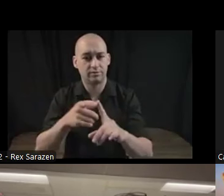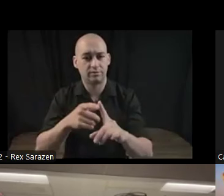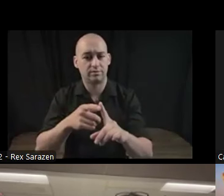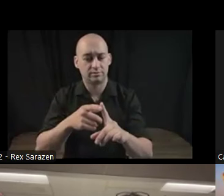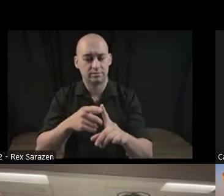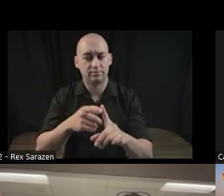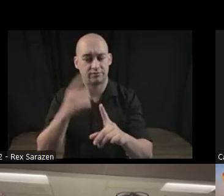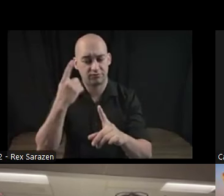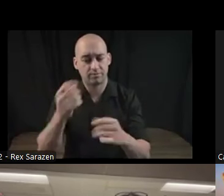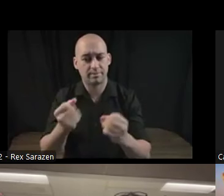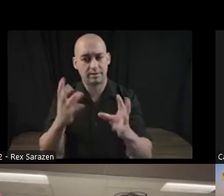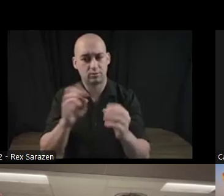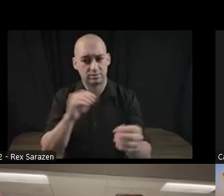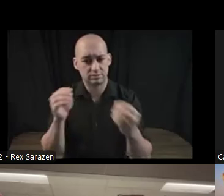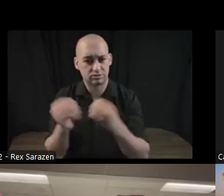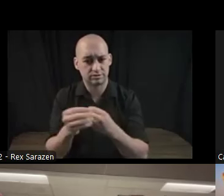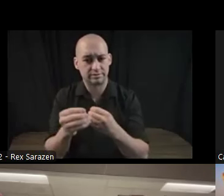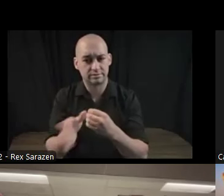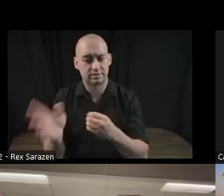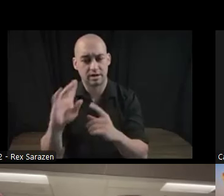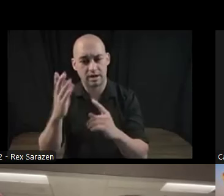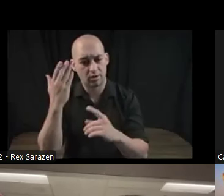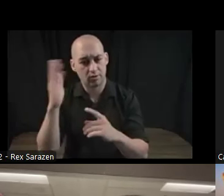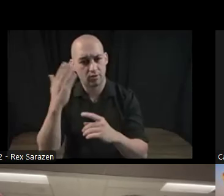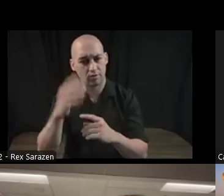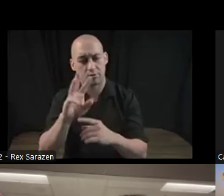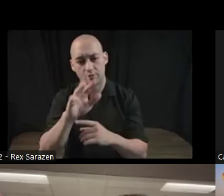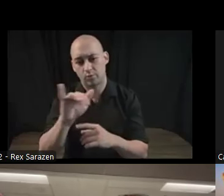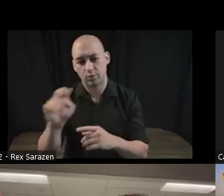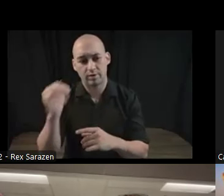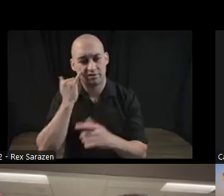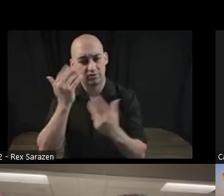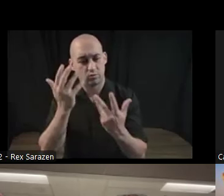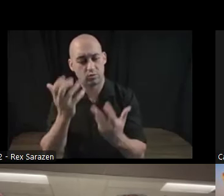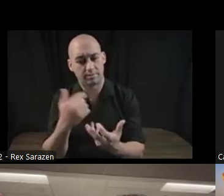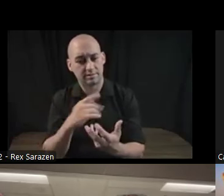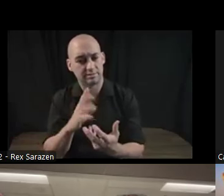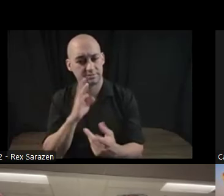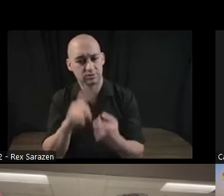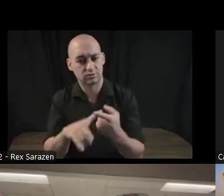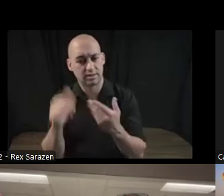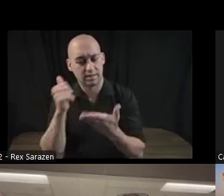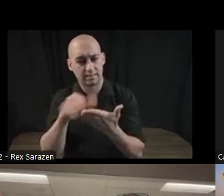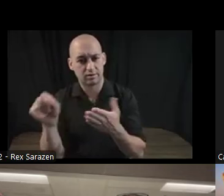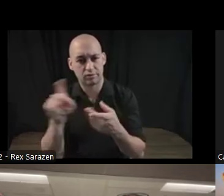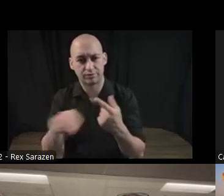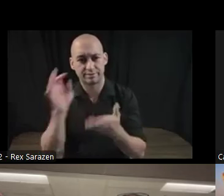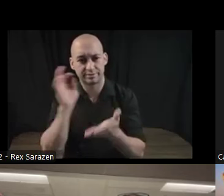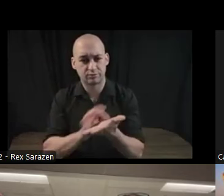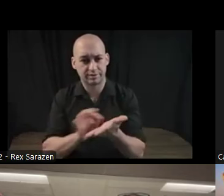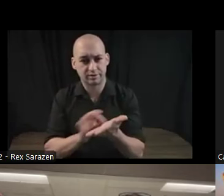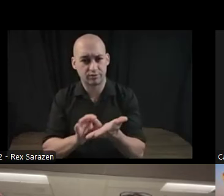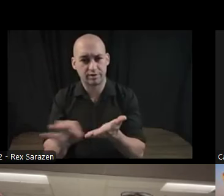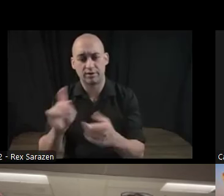organizations. And then I don't know, Wynn, if you want me to speak to the letter to the secretary, or you want to see if others want to speak about this